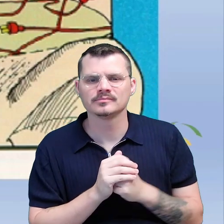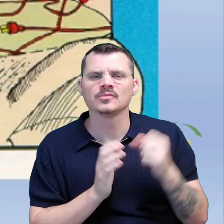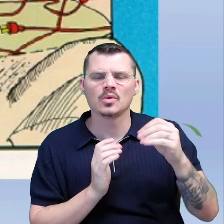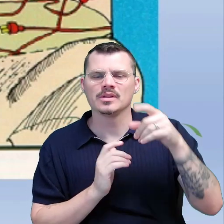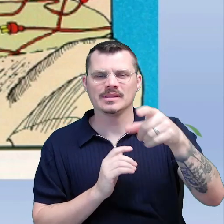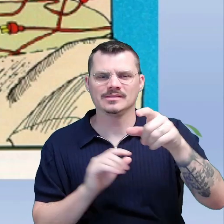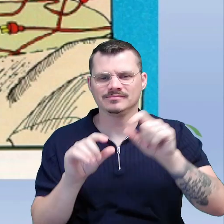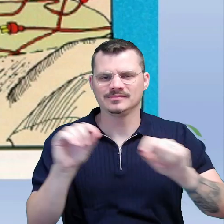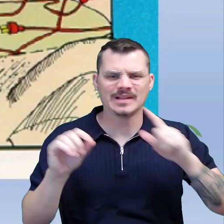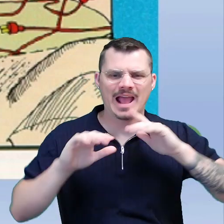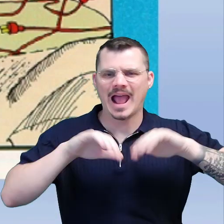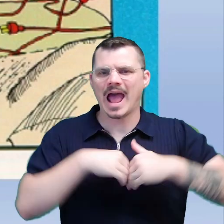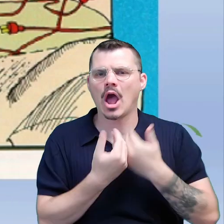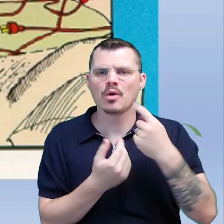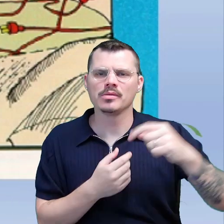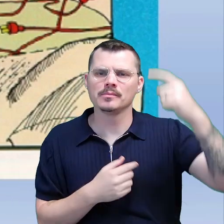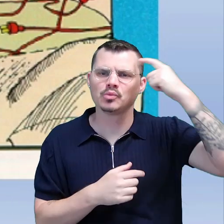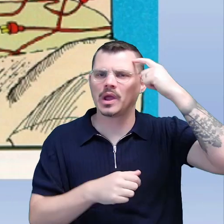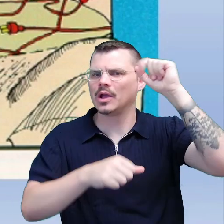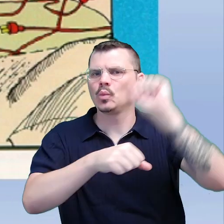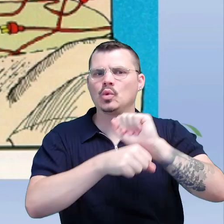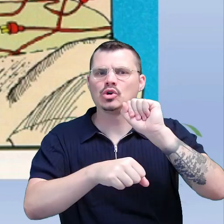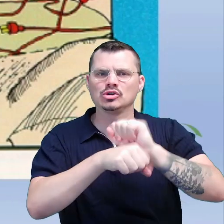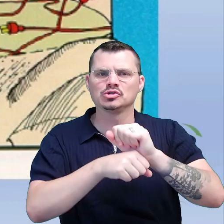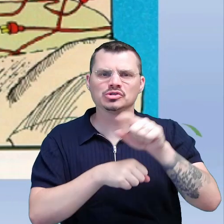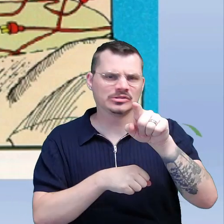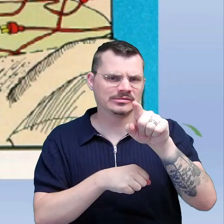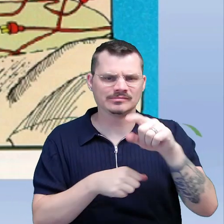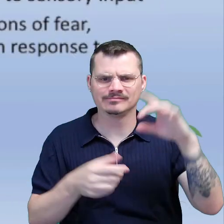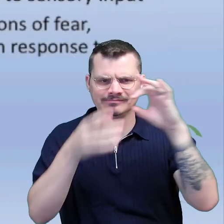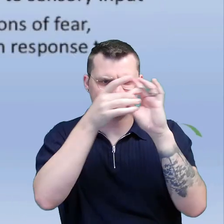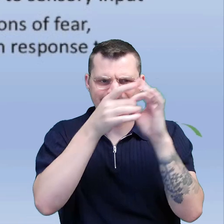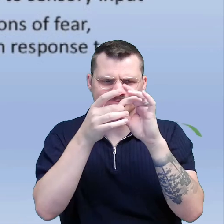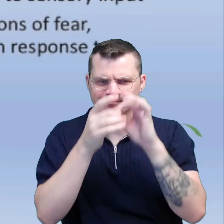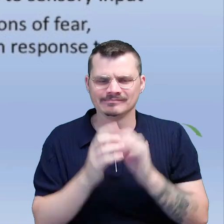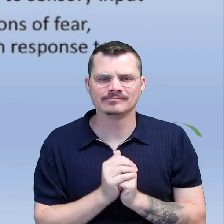This says how the brain works.